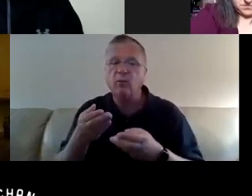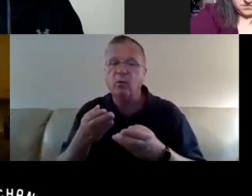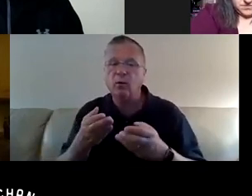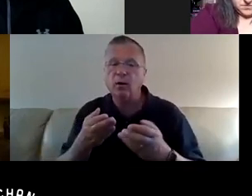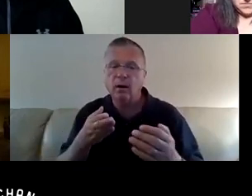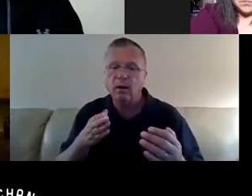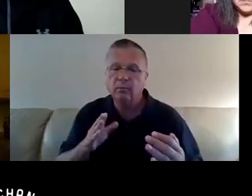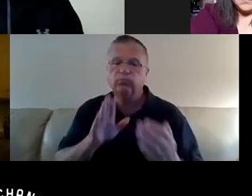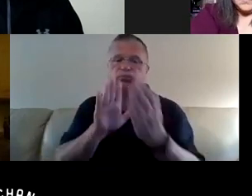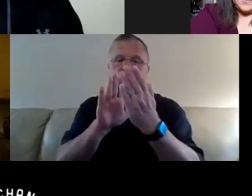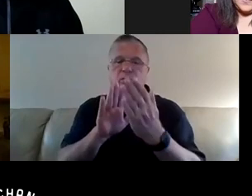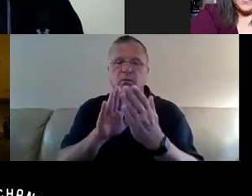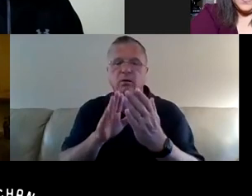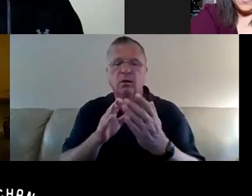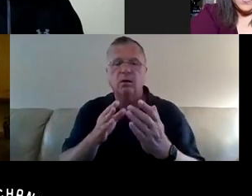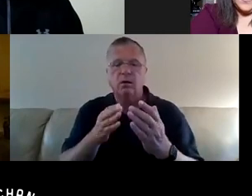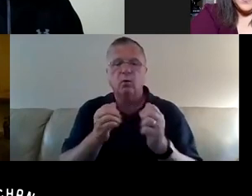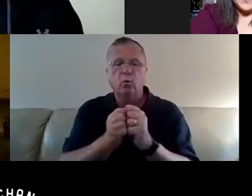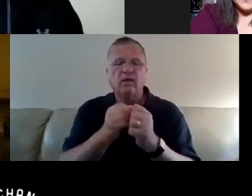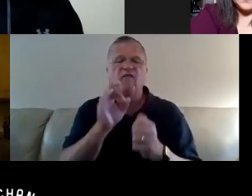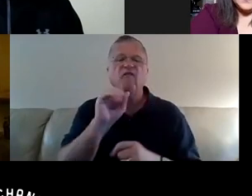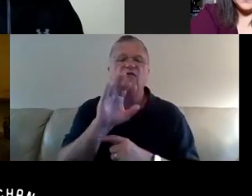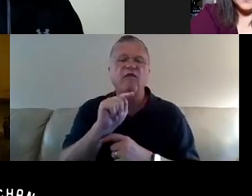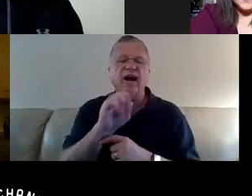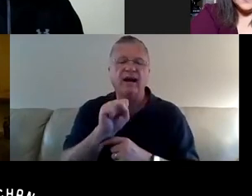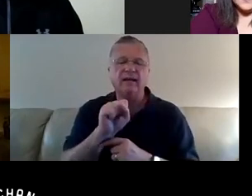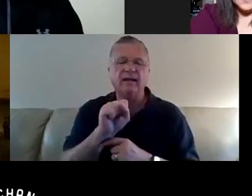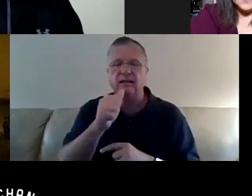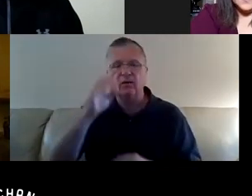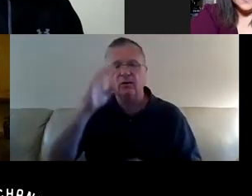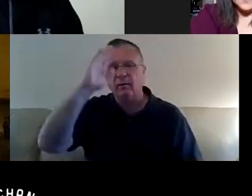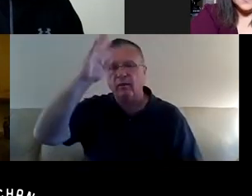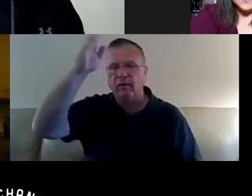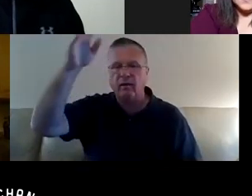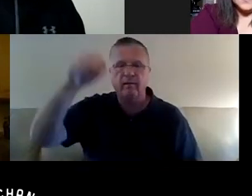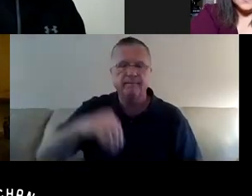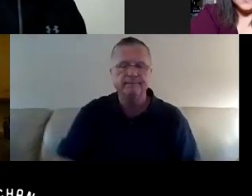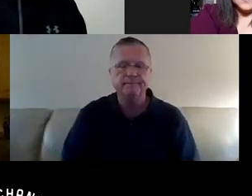of speculation. Anyone else?